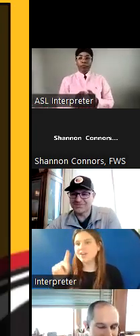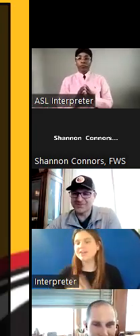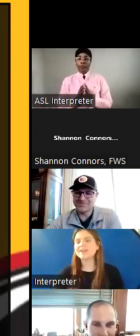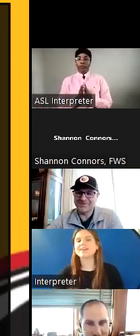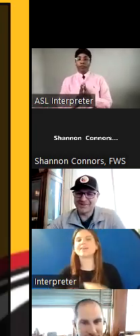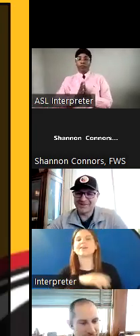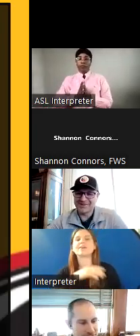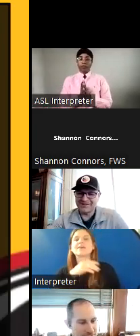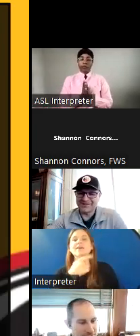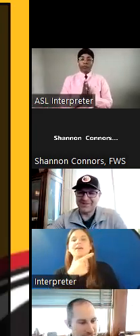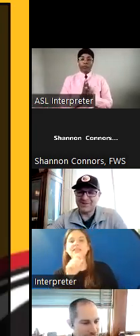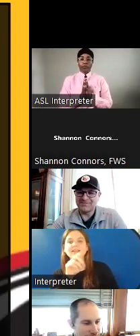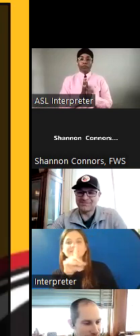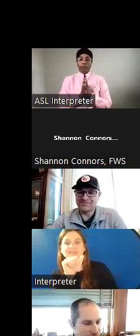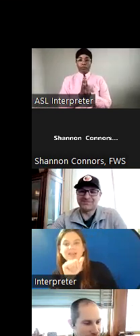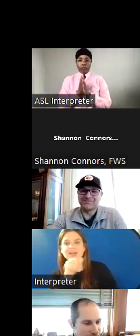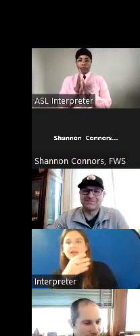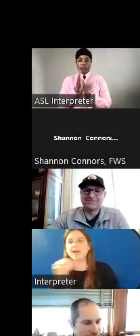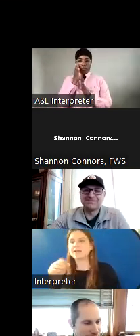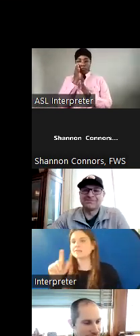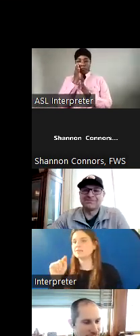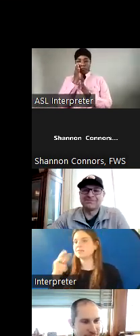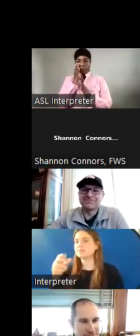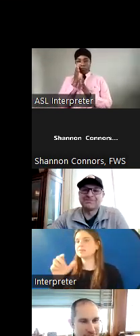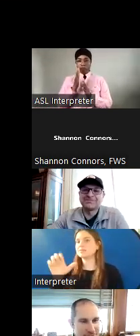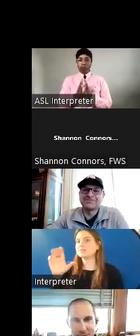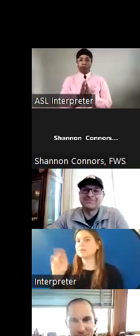Thompson. So thank you.